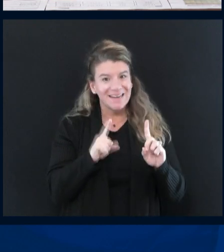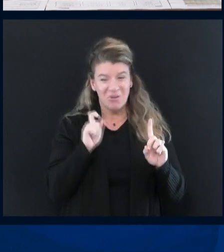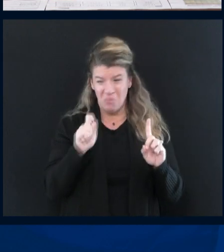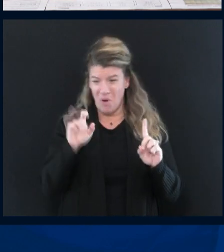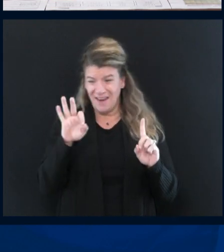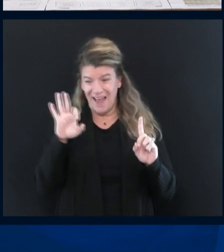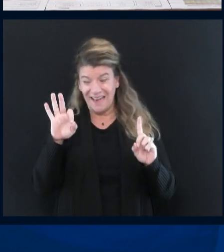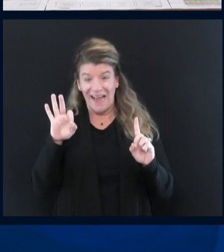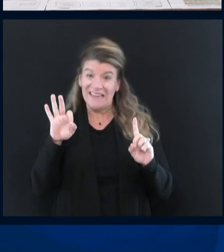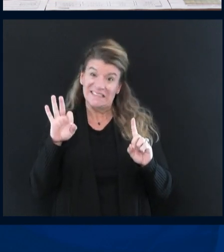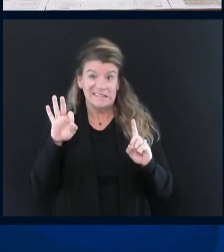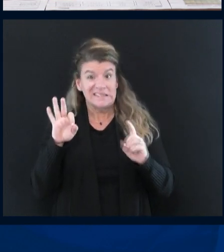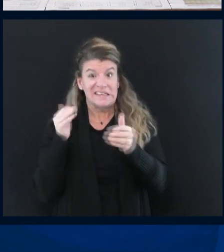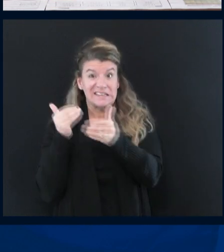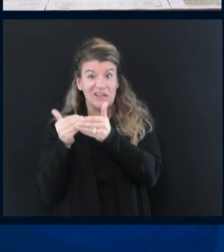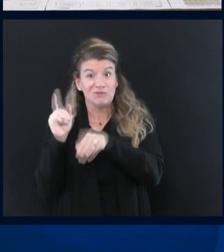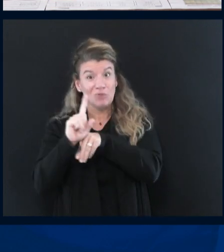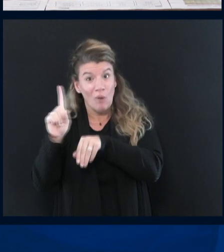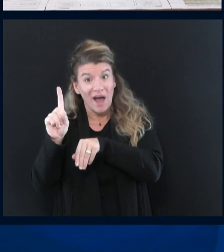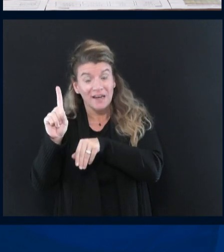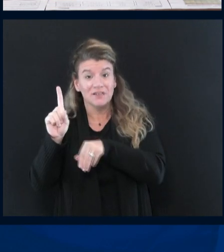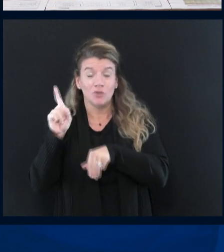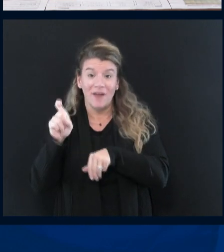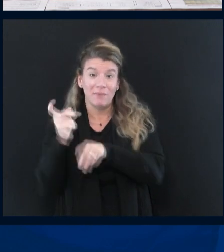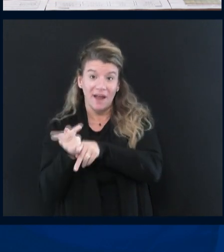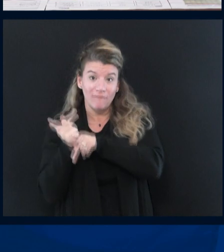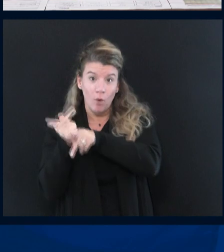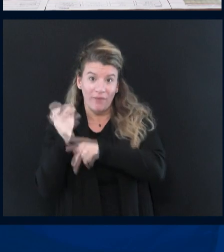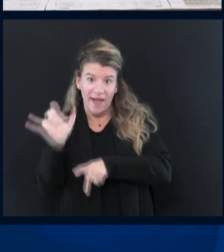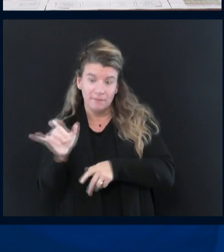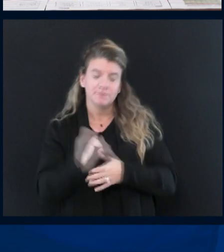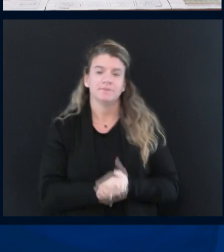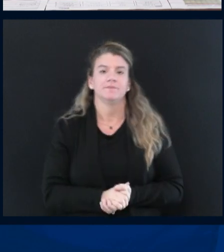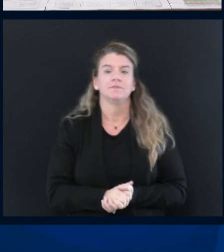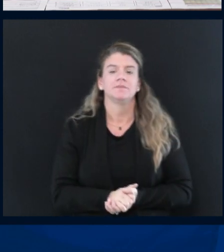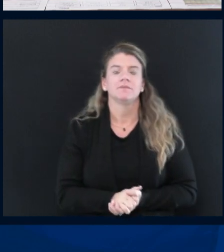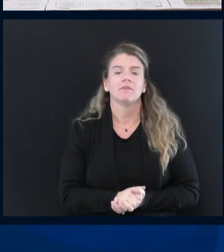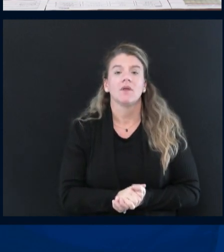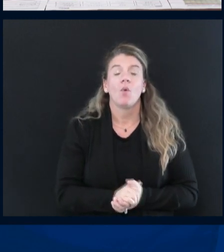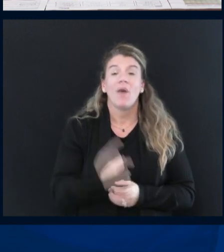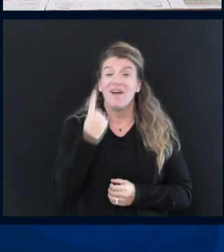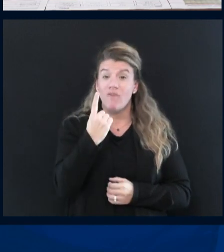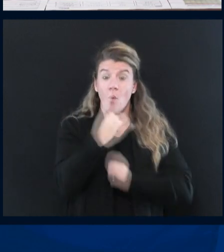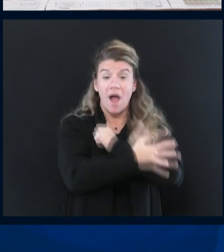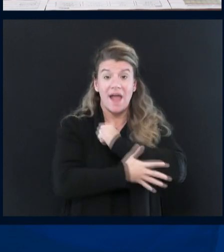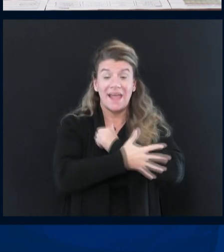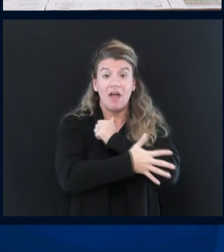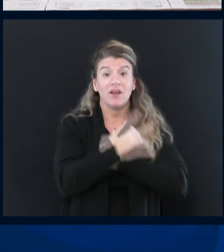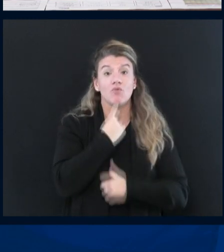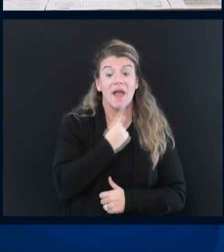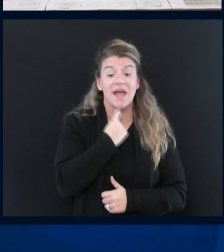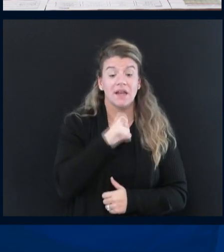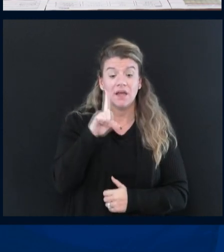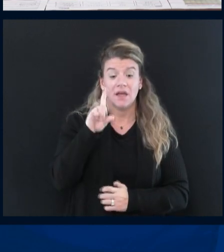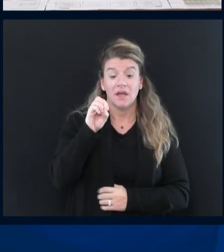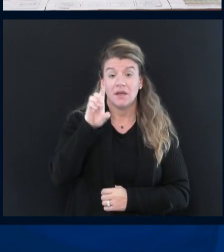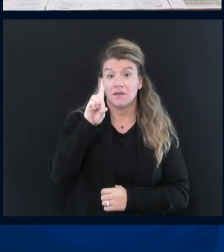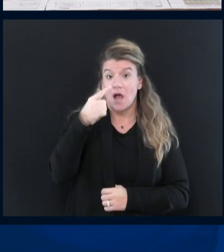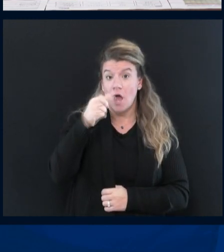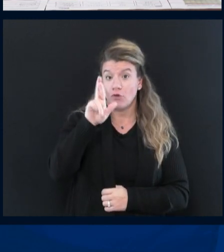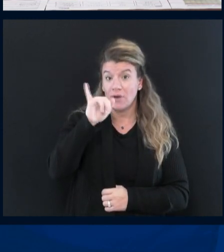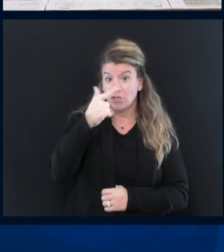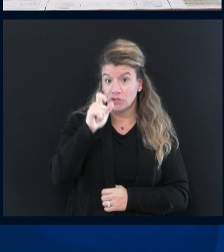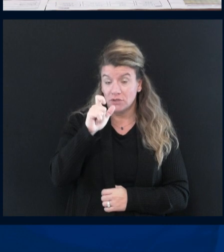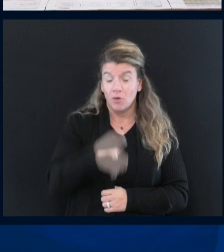and so we've really got to watch that. We have 1 county in the red, Doddridge. We have